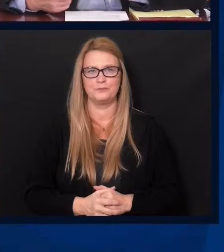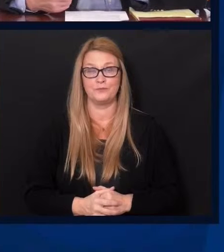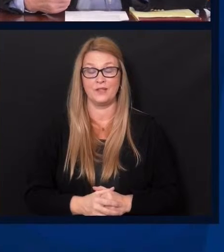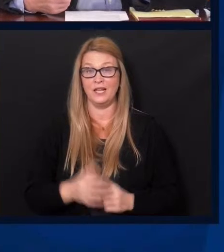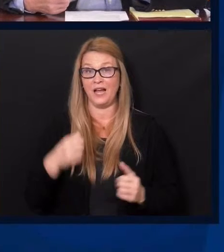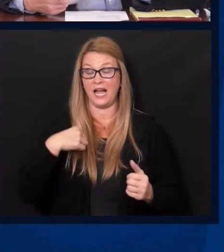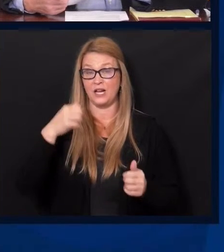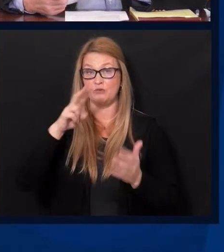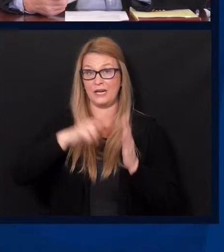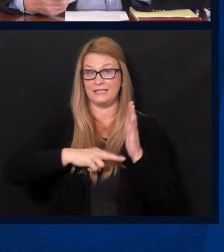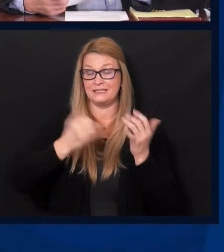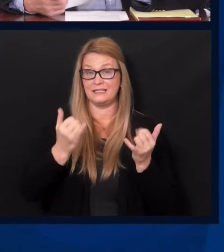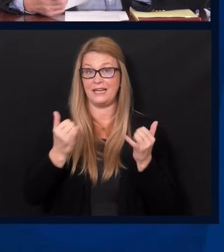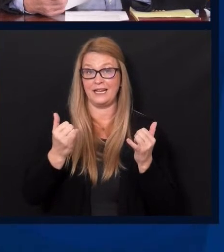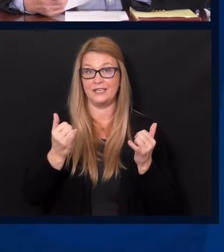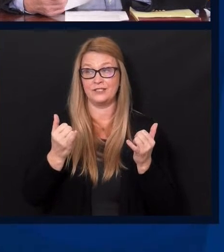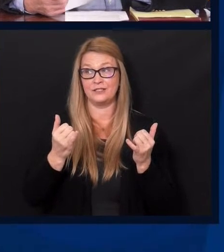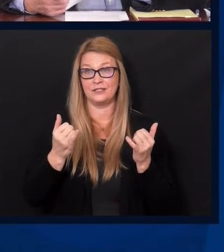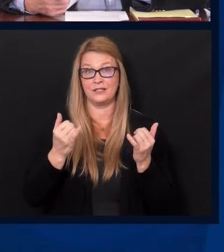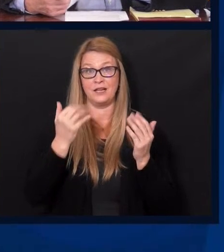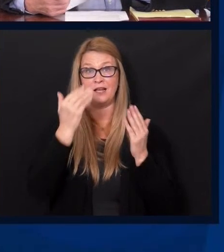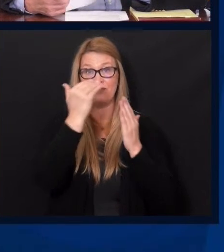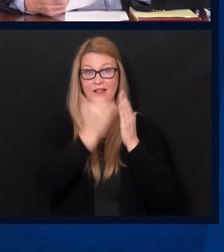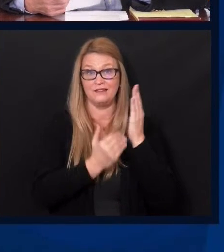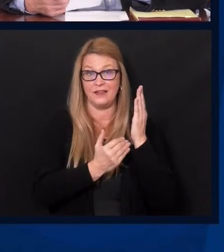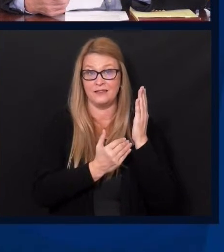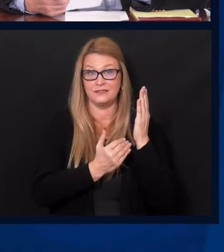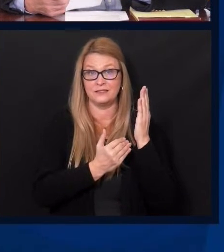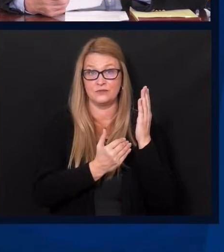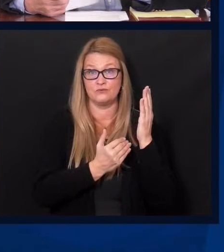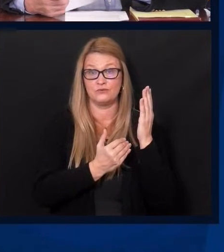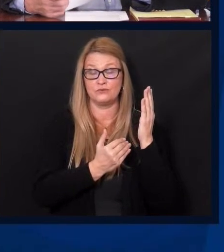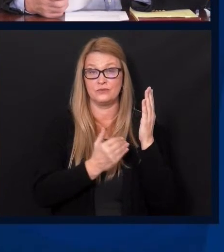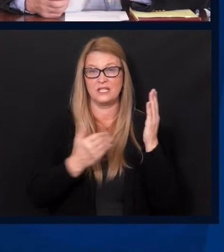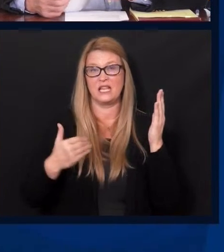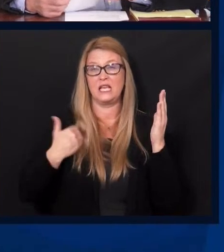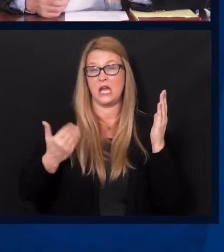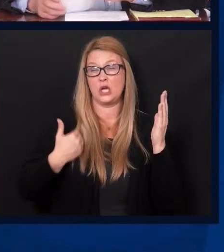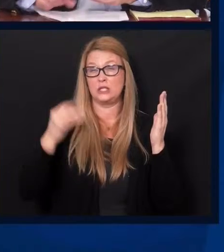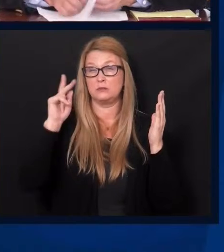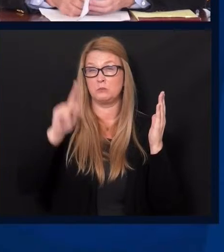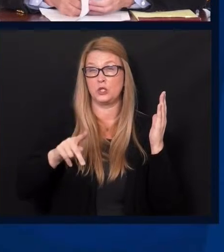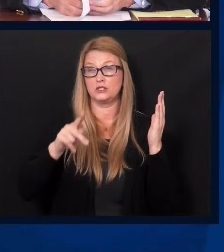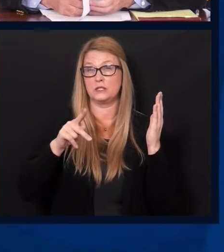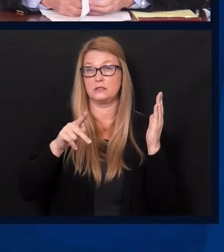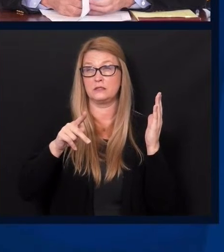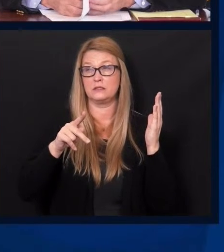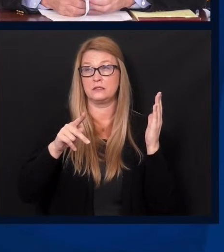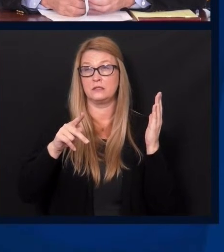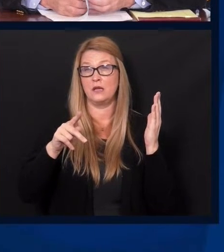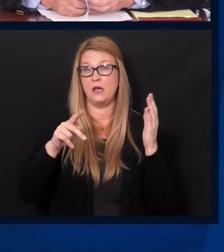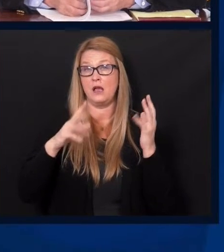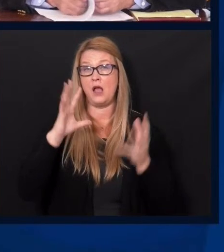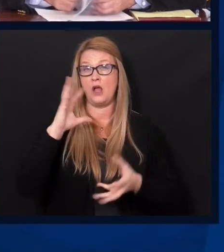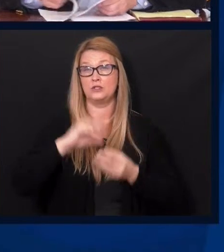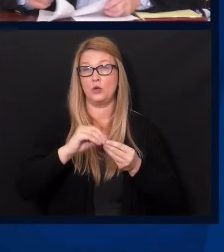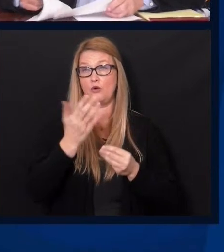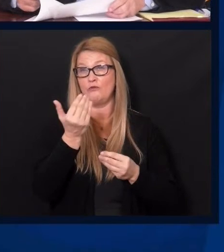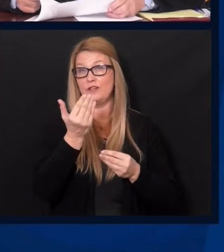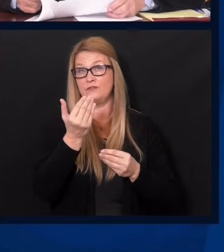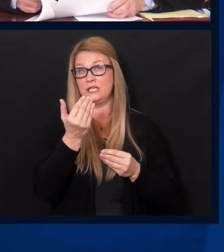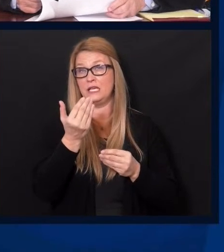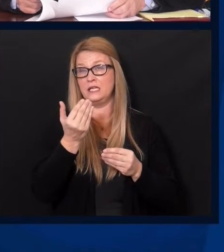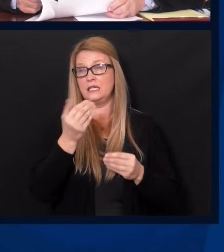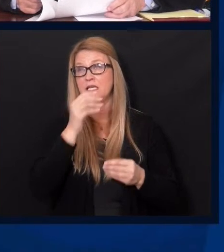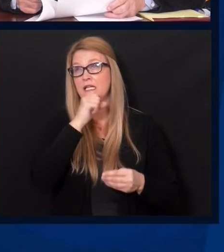today, I read through this list, and I think the youngest person of the 15 that died